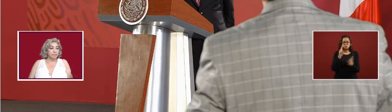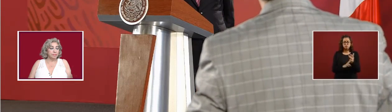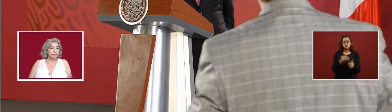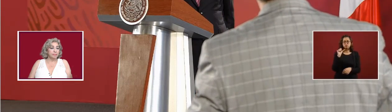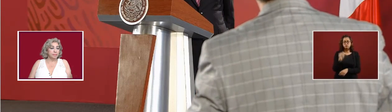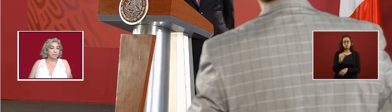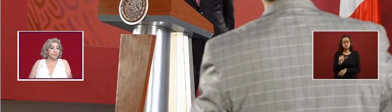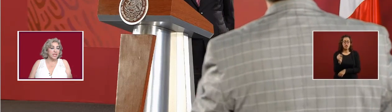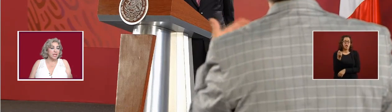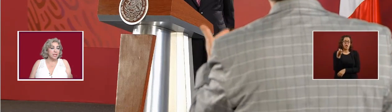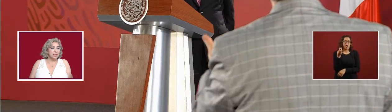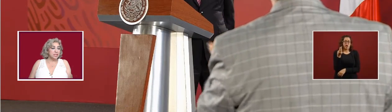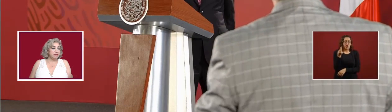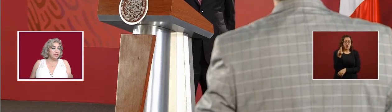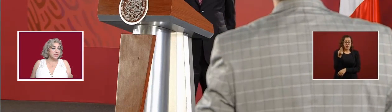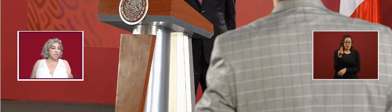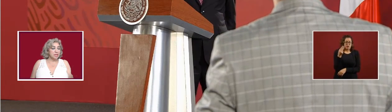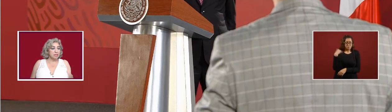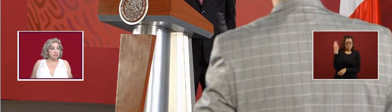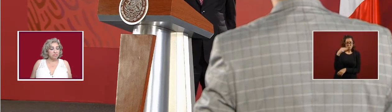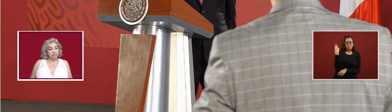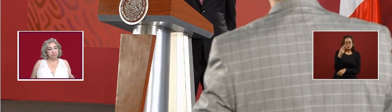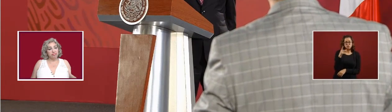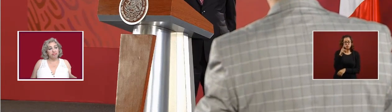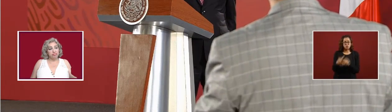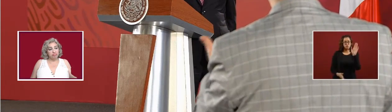Let's see, fiscal.